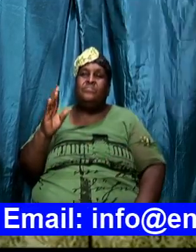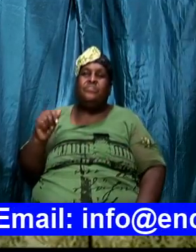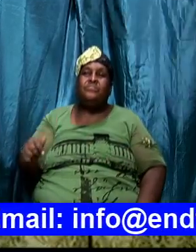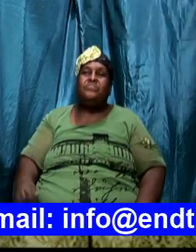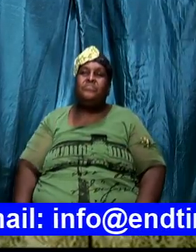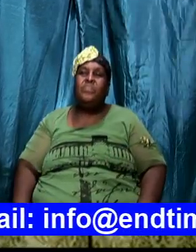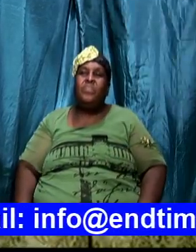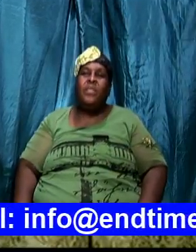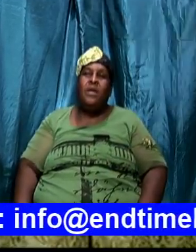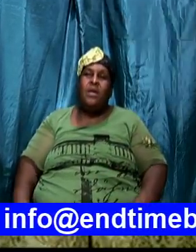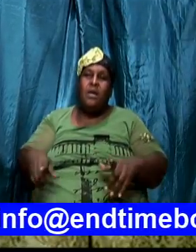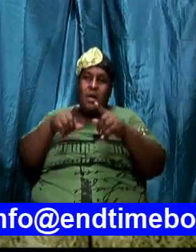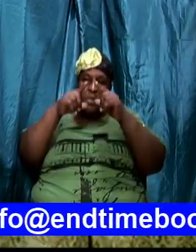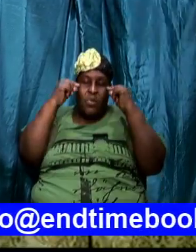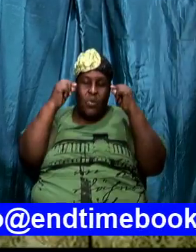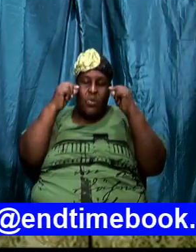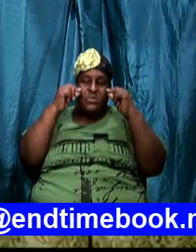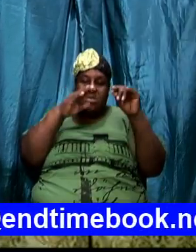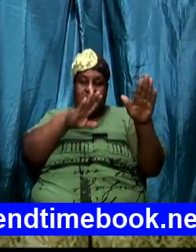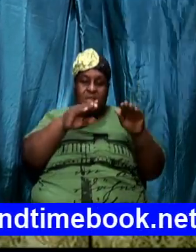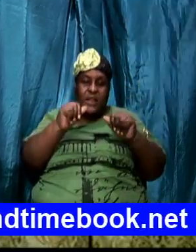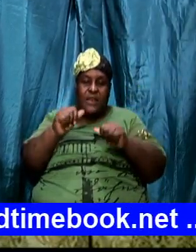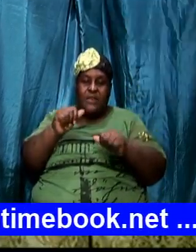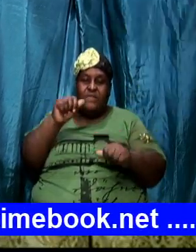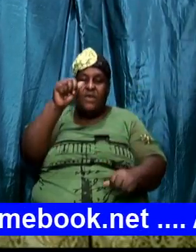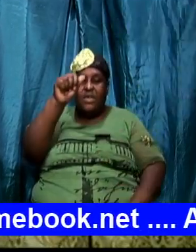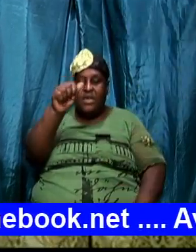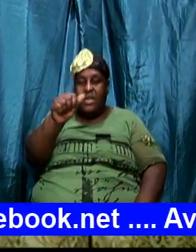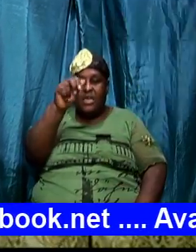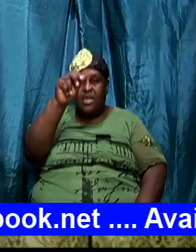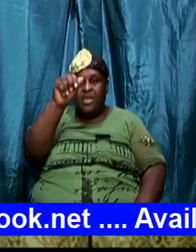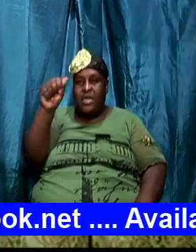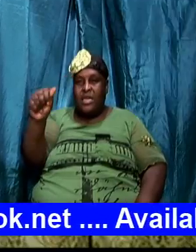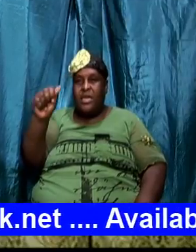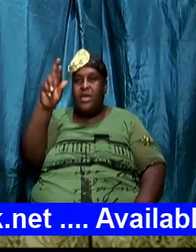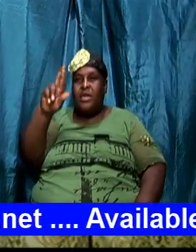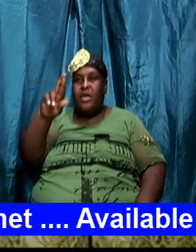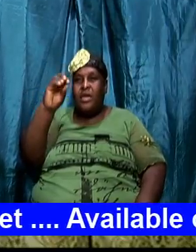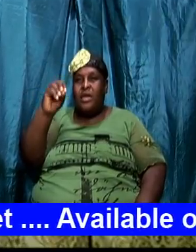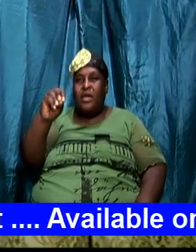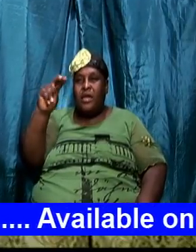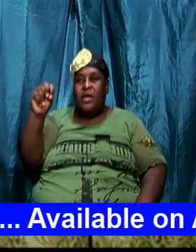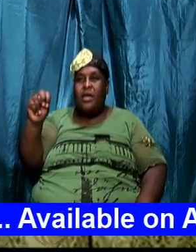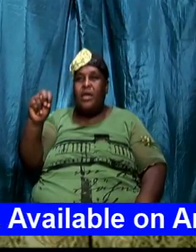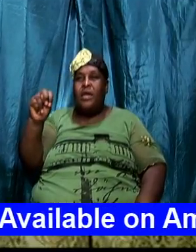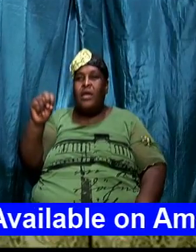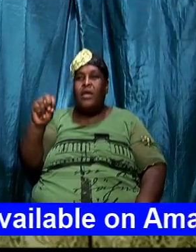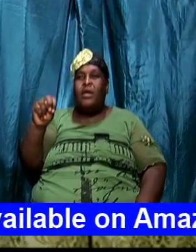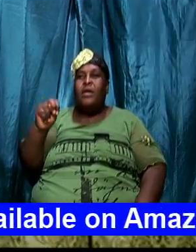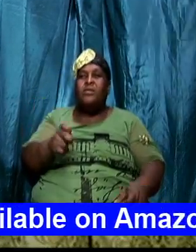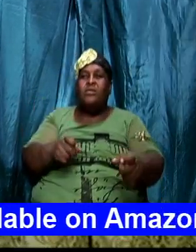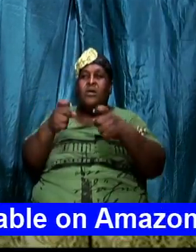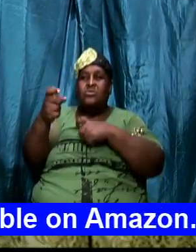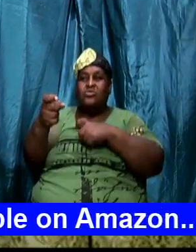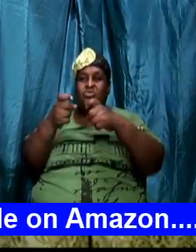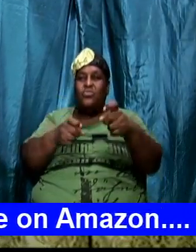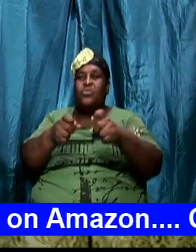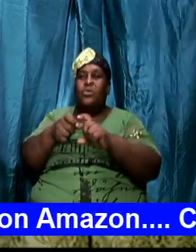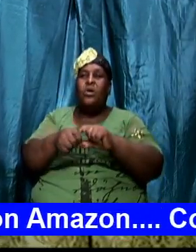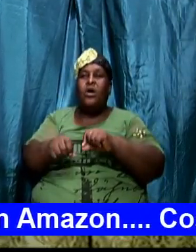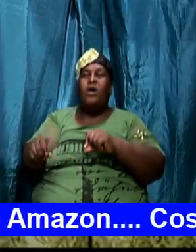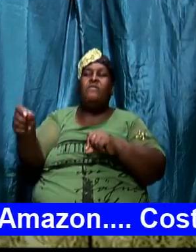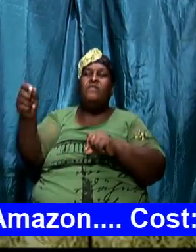he left Aaron in charge of the people, his